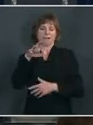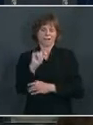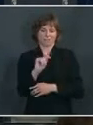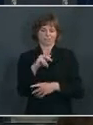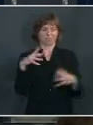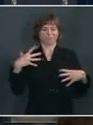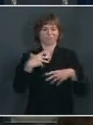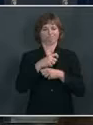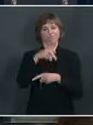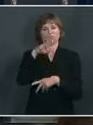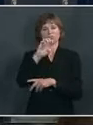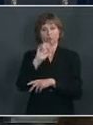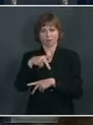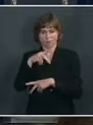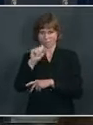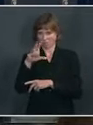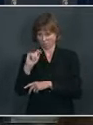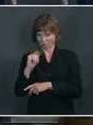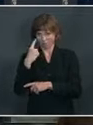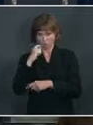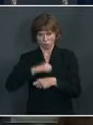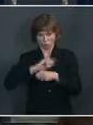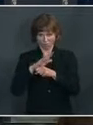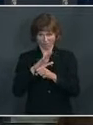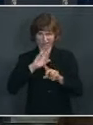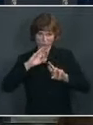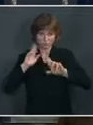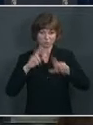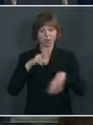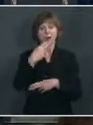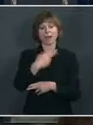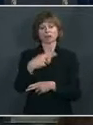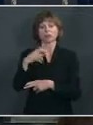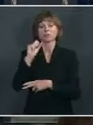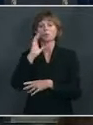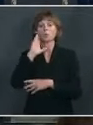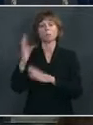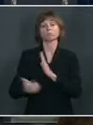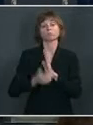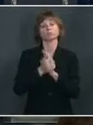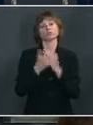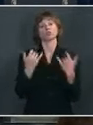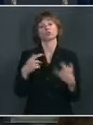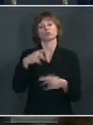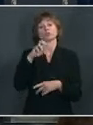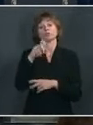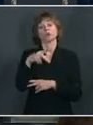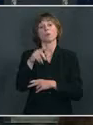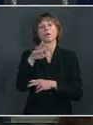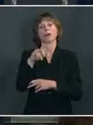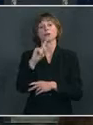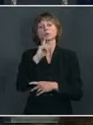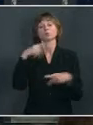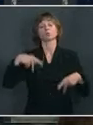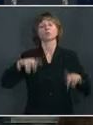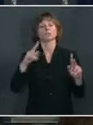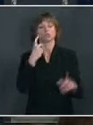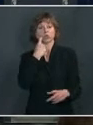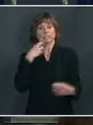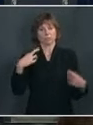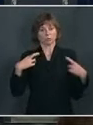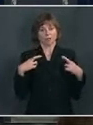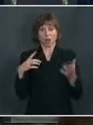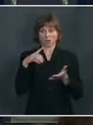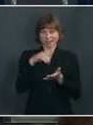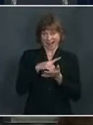on the COVID-19 response. HHS will amend the current PREP Act declaration to permit recently retired